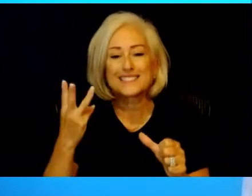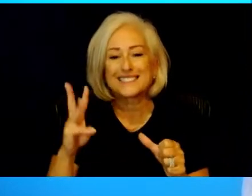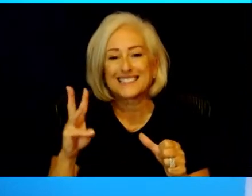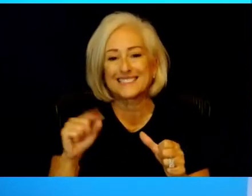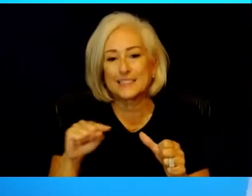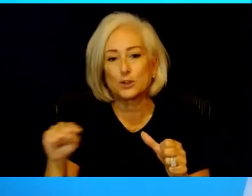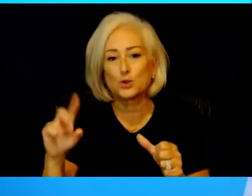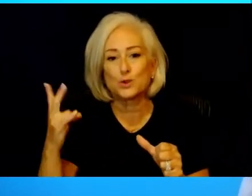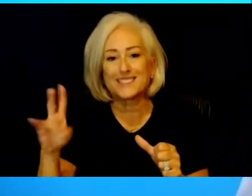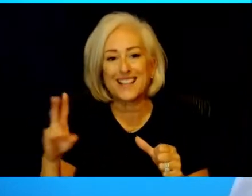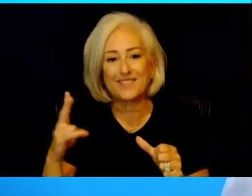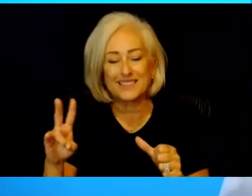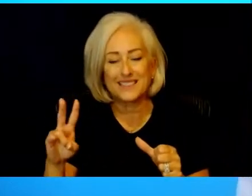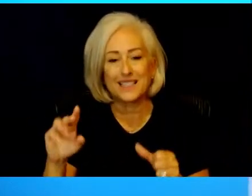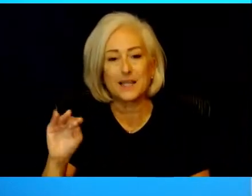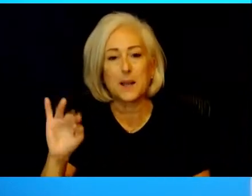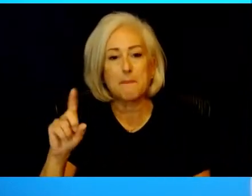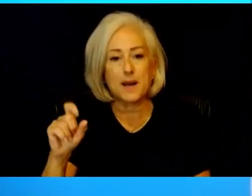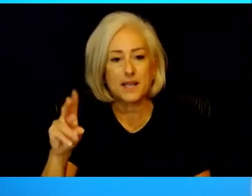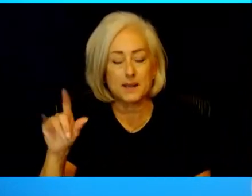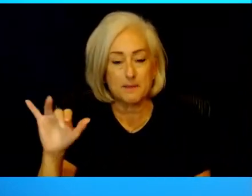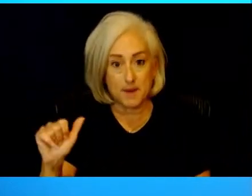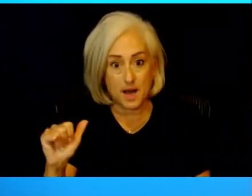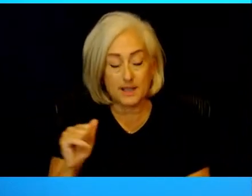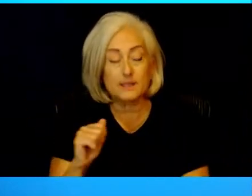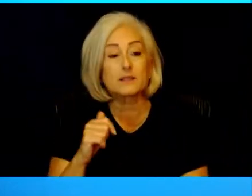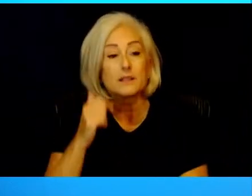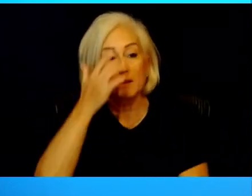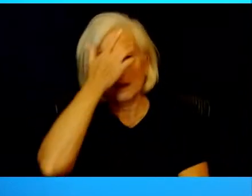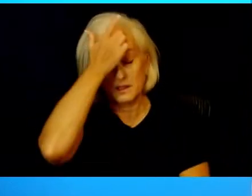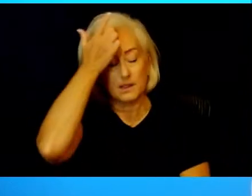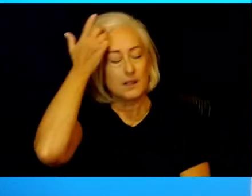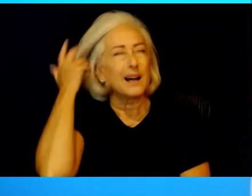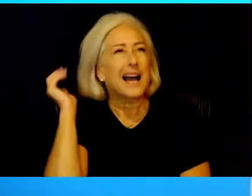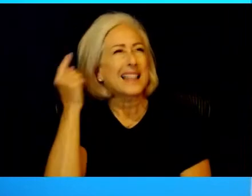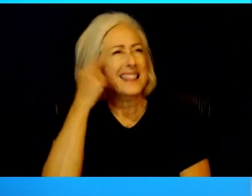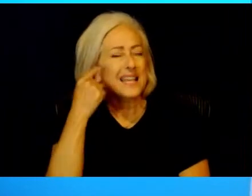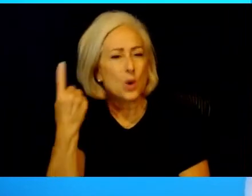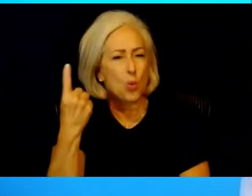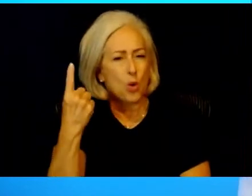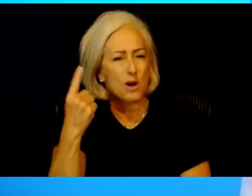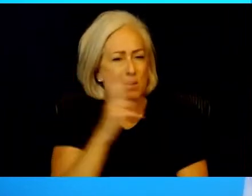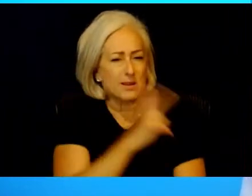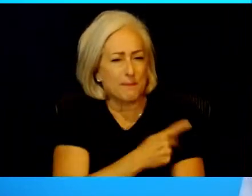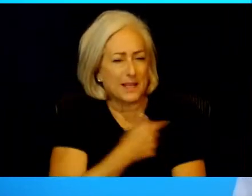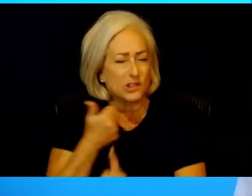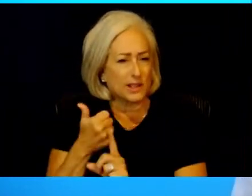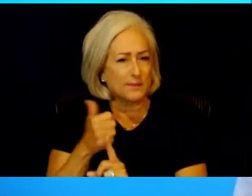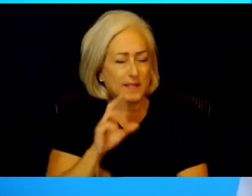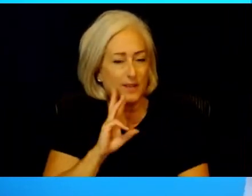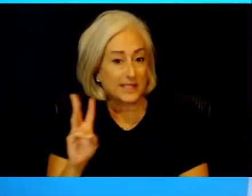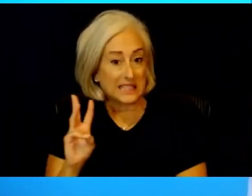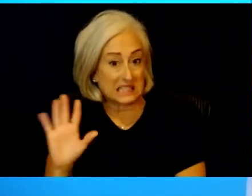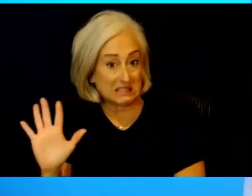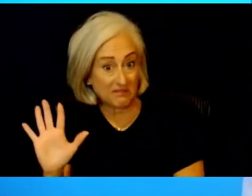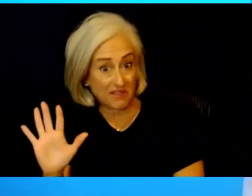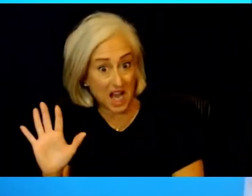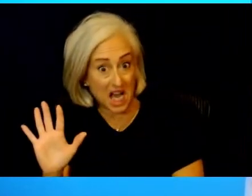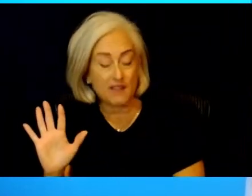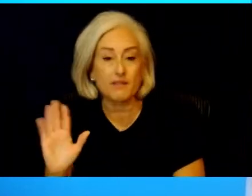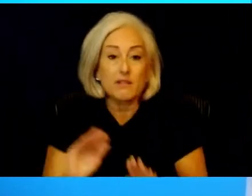United States, there was one patient that was, I think, around 60 or 65, so obviously they would have been